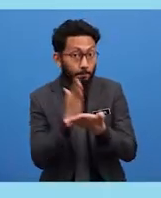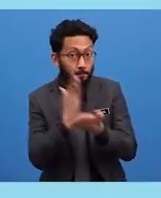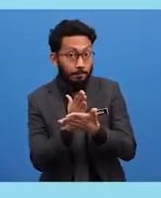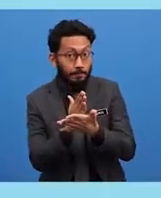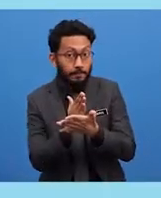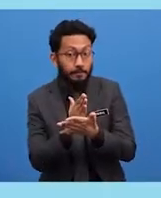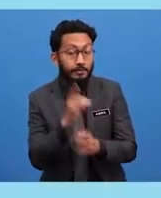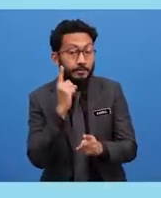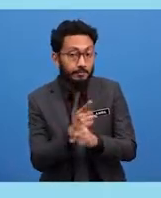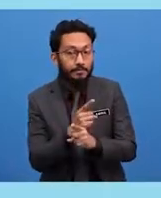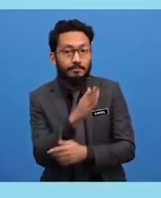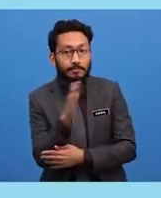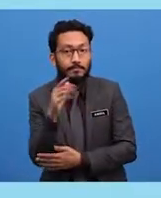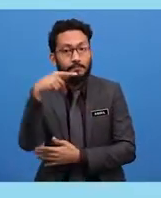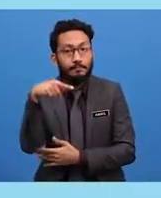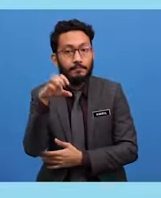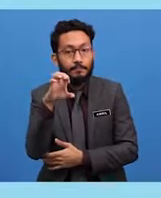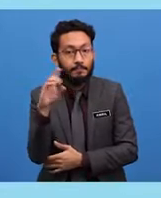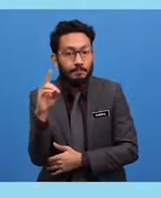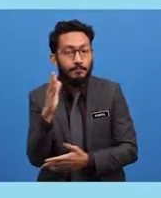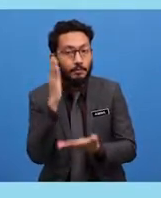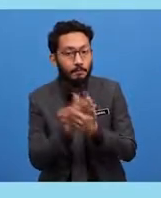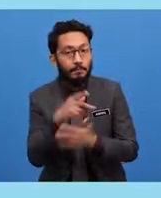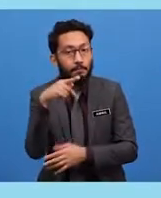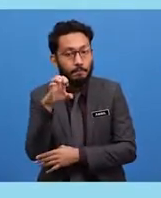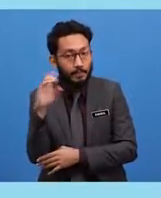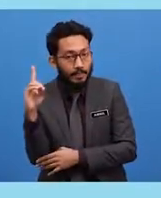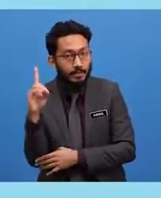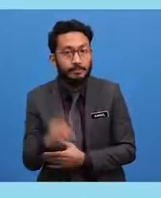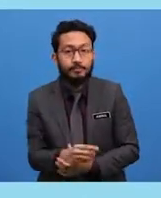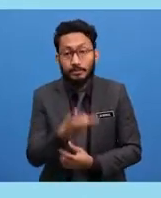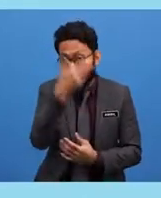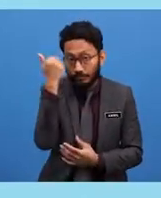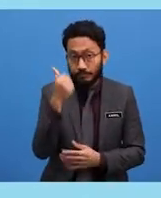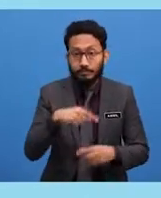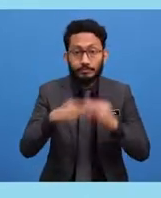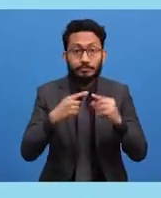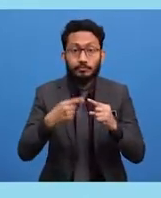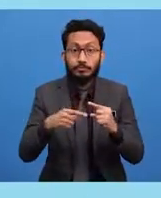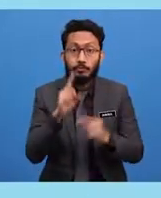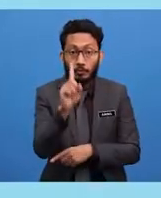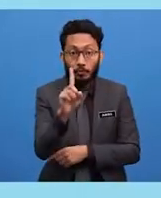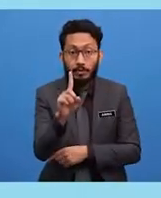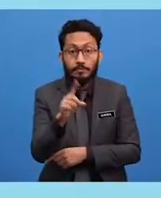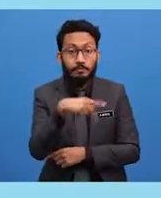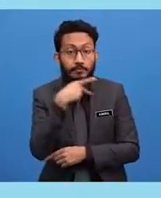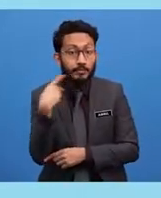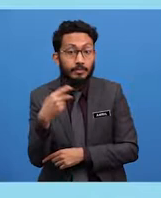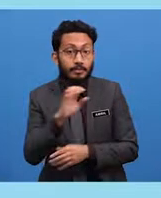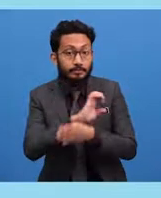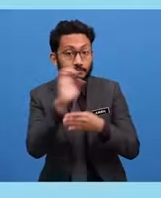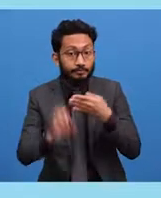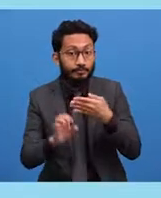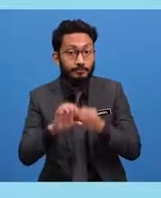the correct past tense form is stopped, because when a one-syllable verb